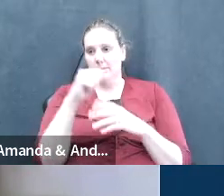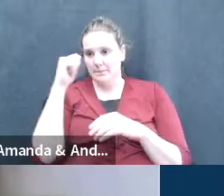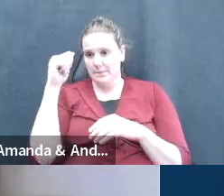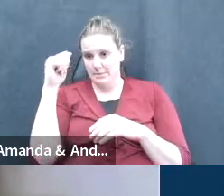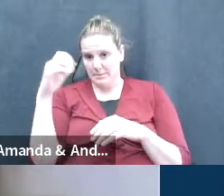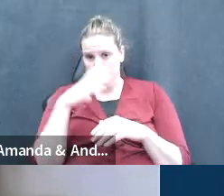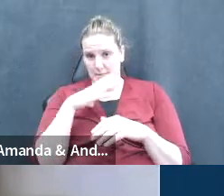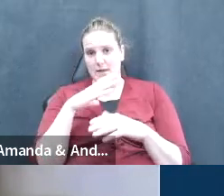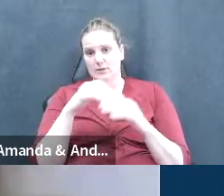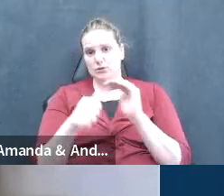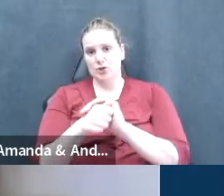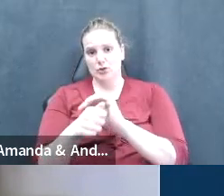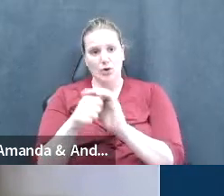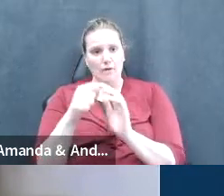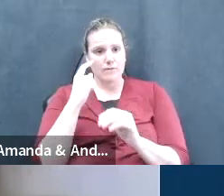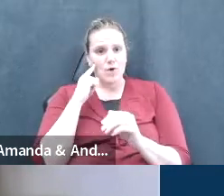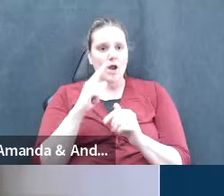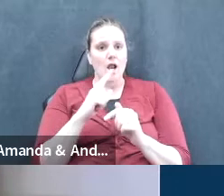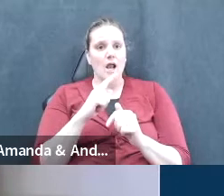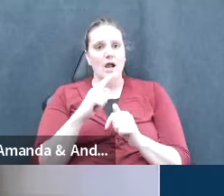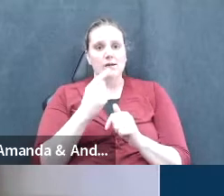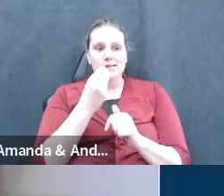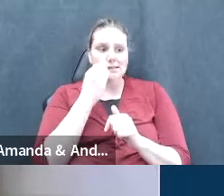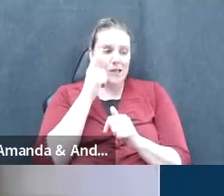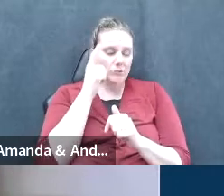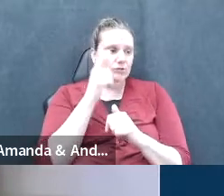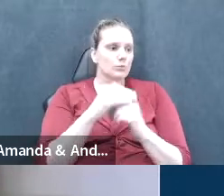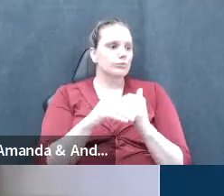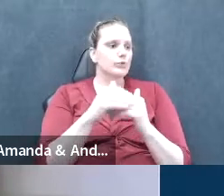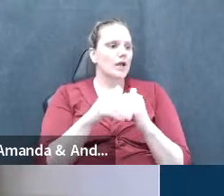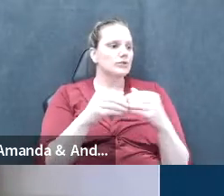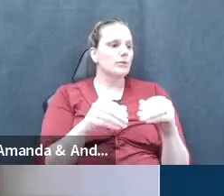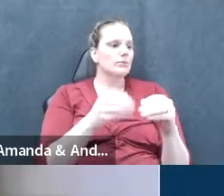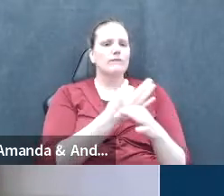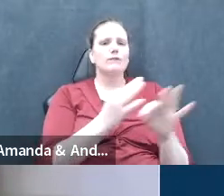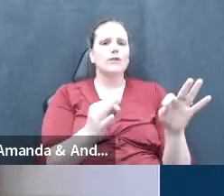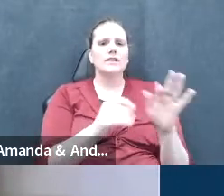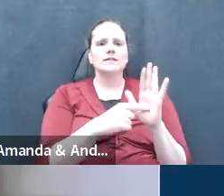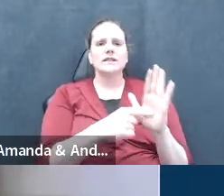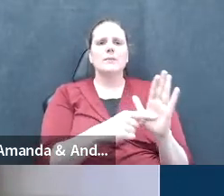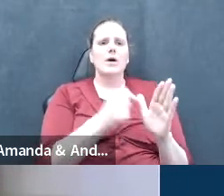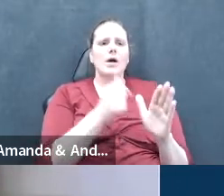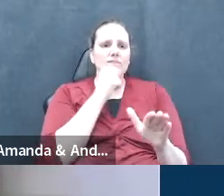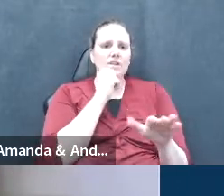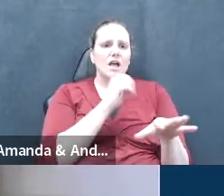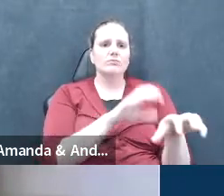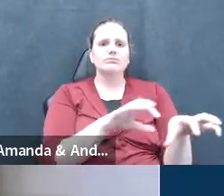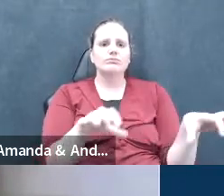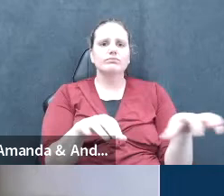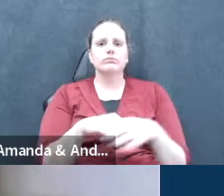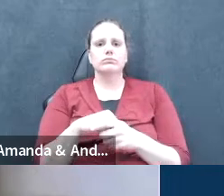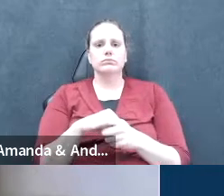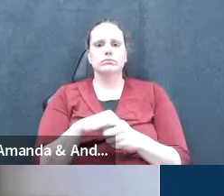line for lunch, a bread shop that put free samples out every day. And in those